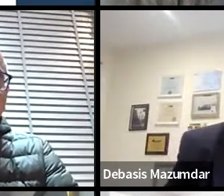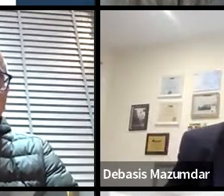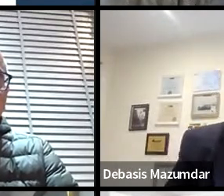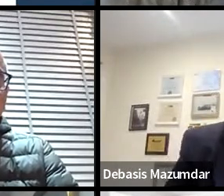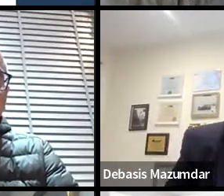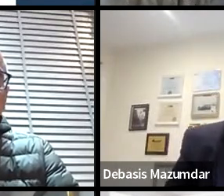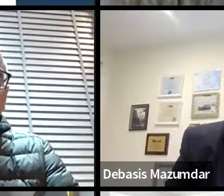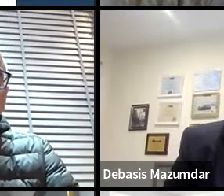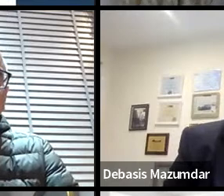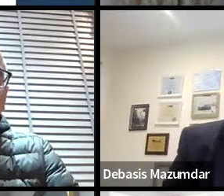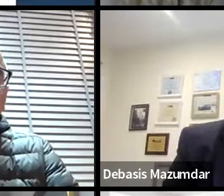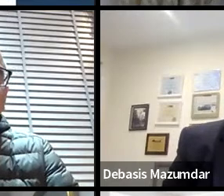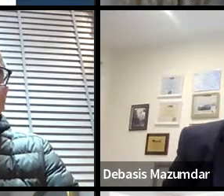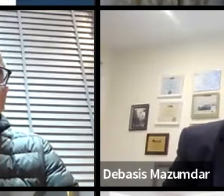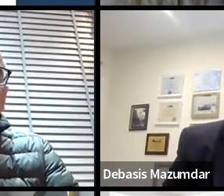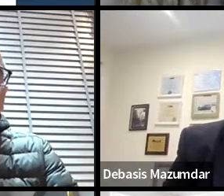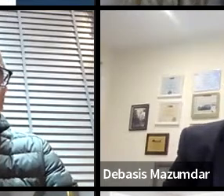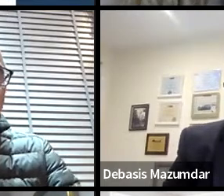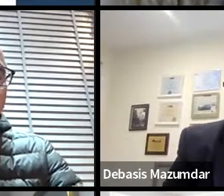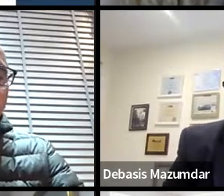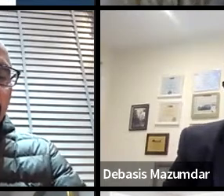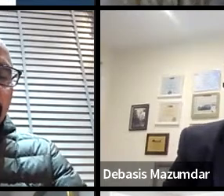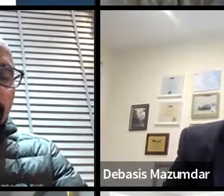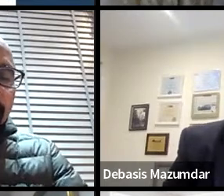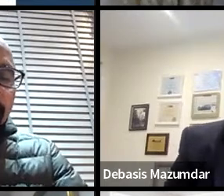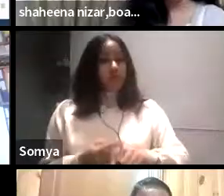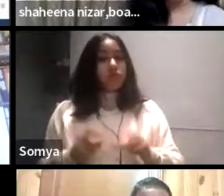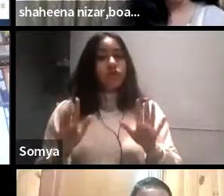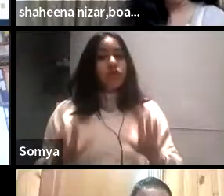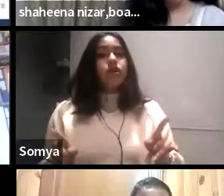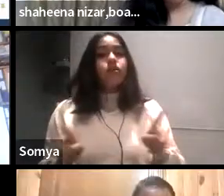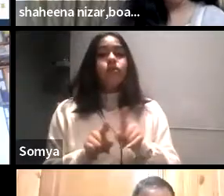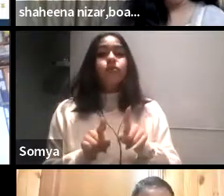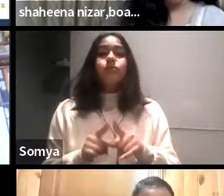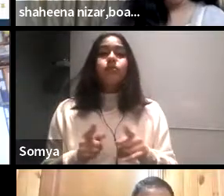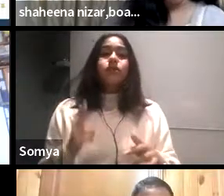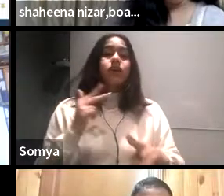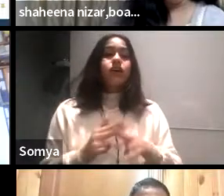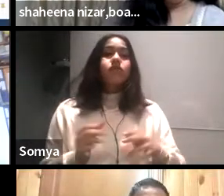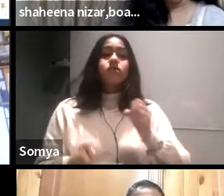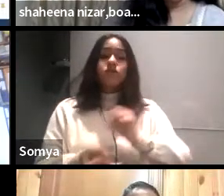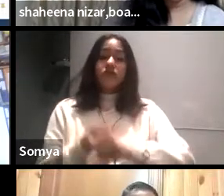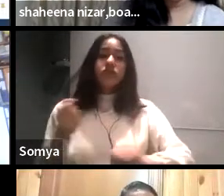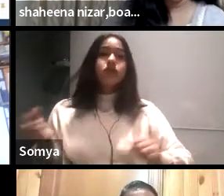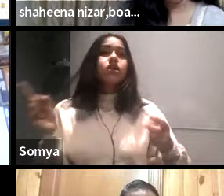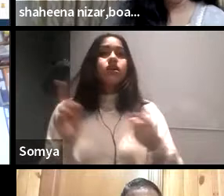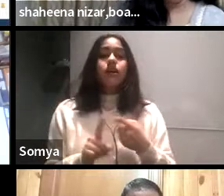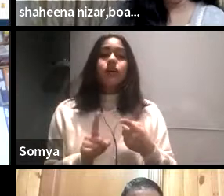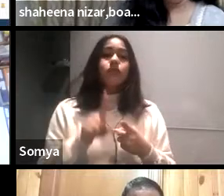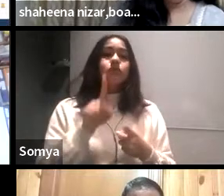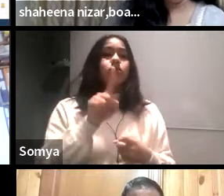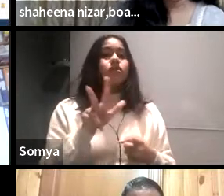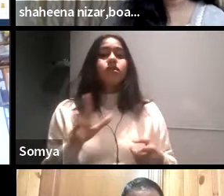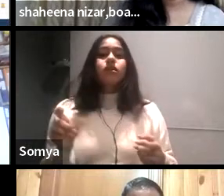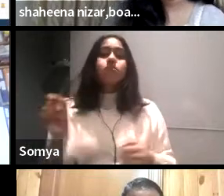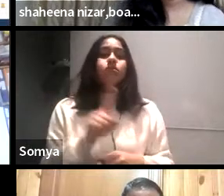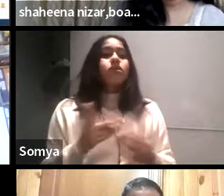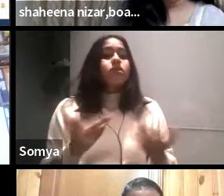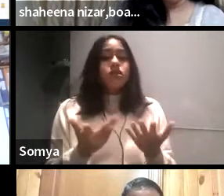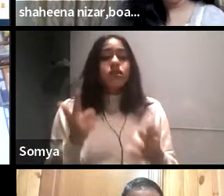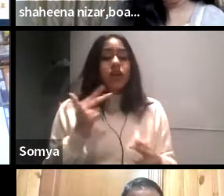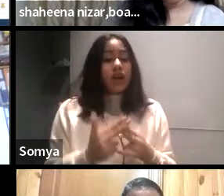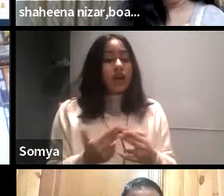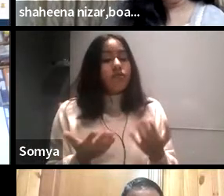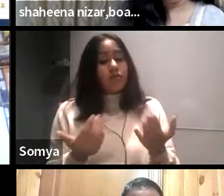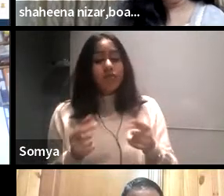think beyond. So that gave us an opportunity. And one of the critical thing which happened in the last 18 months is that we were able